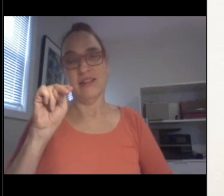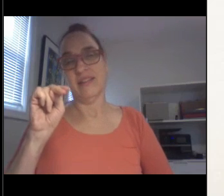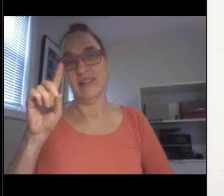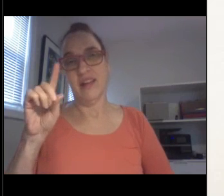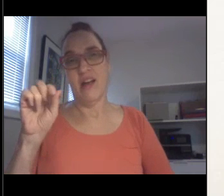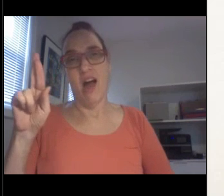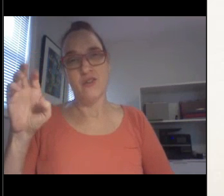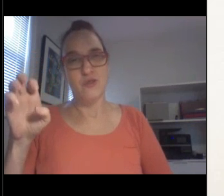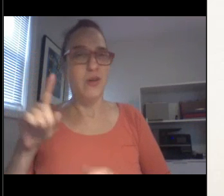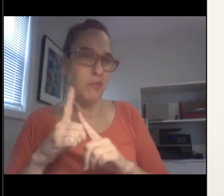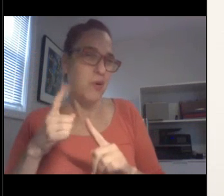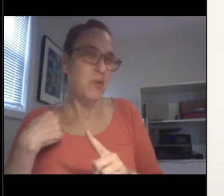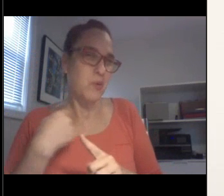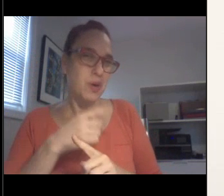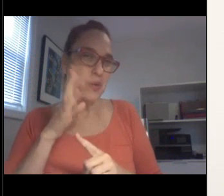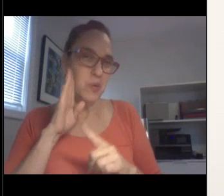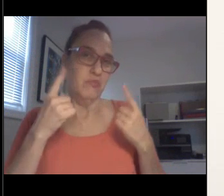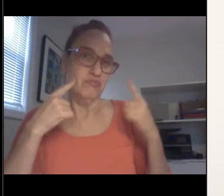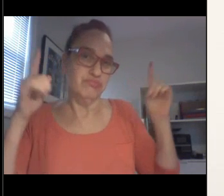it. Next, please, David.